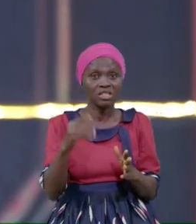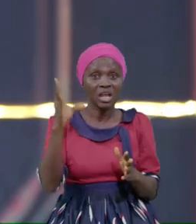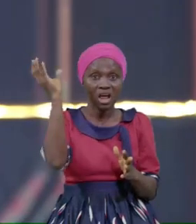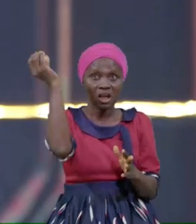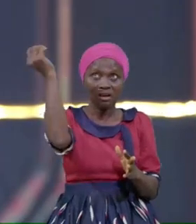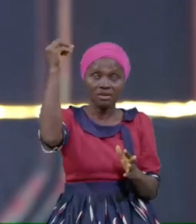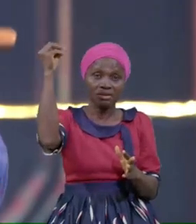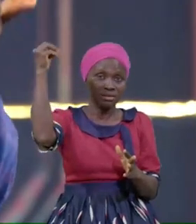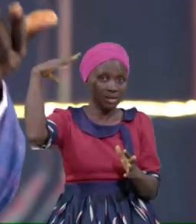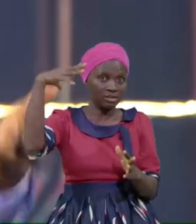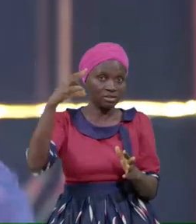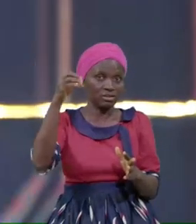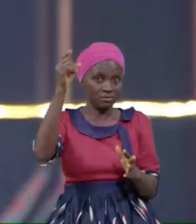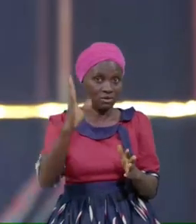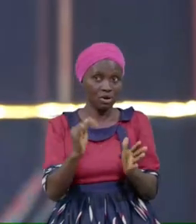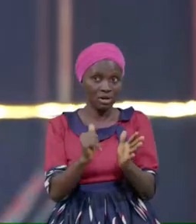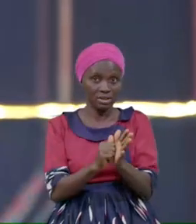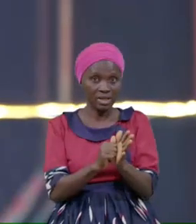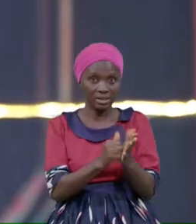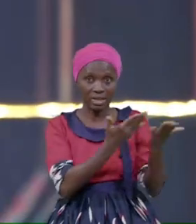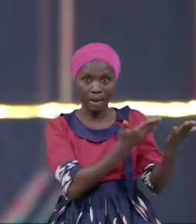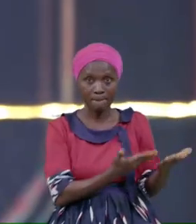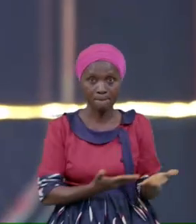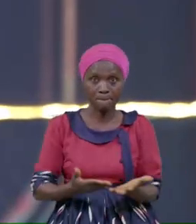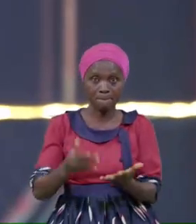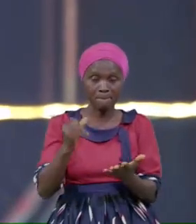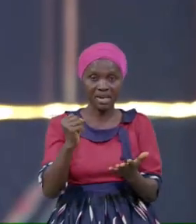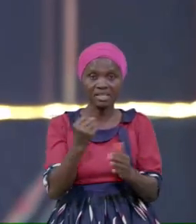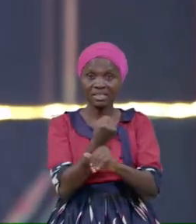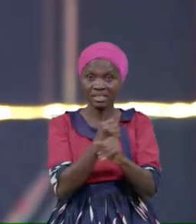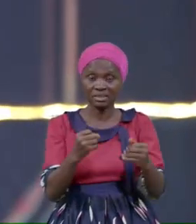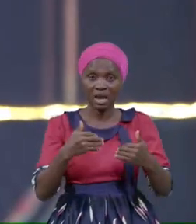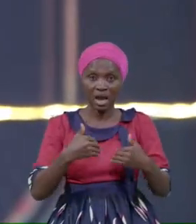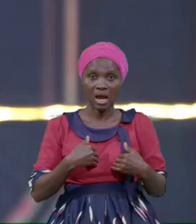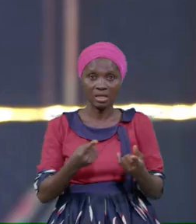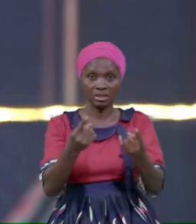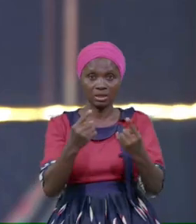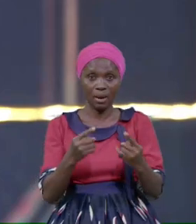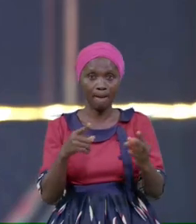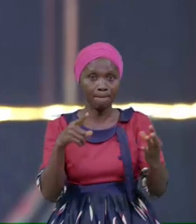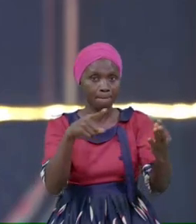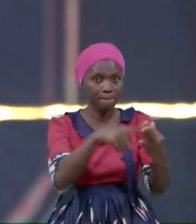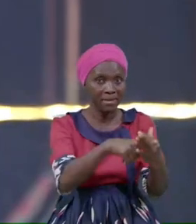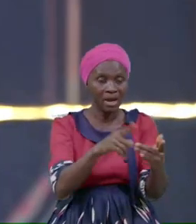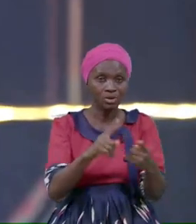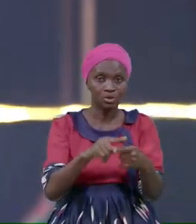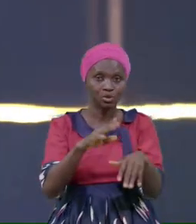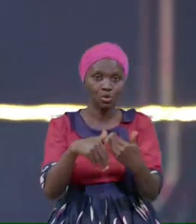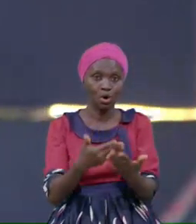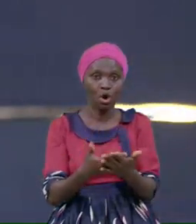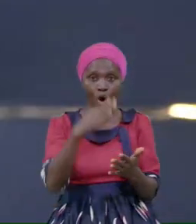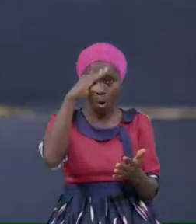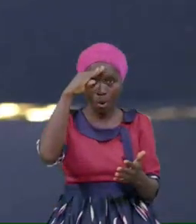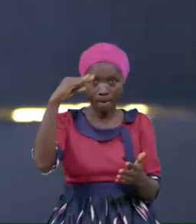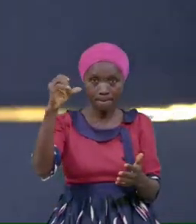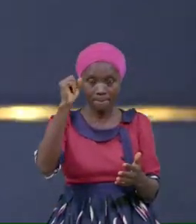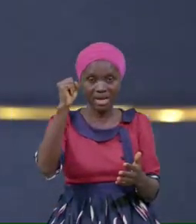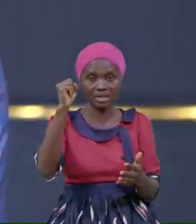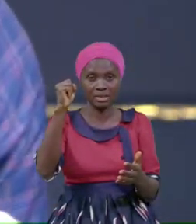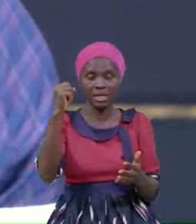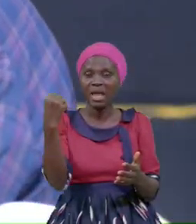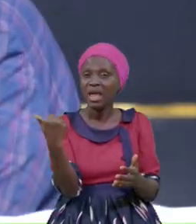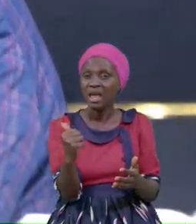that bringeth salvation has appeared to all men. Whenever we